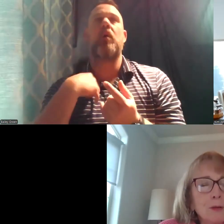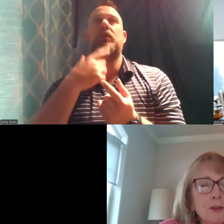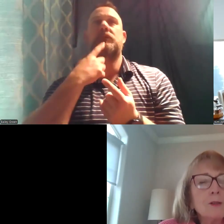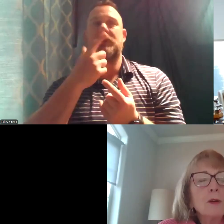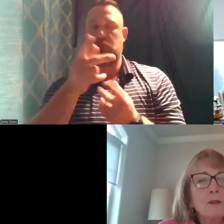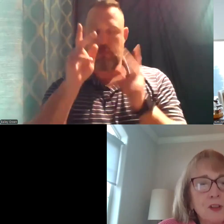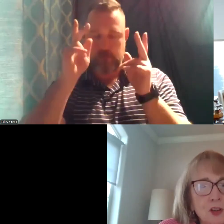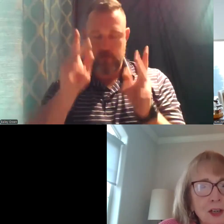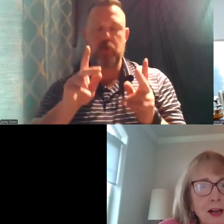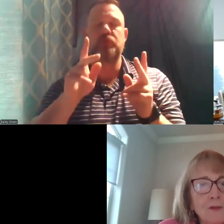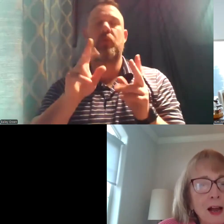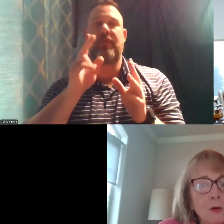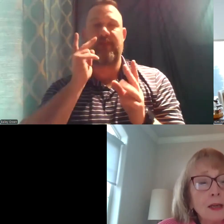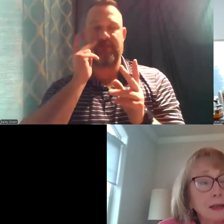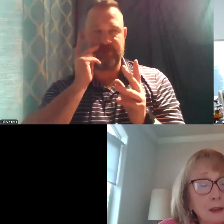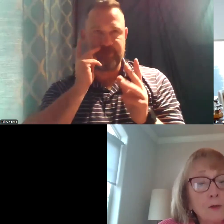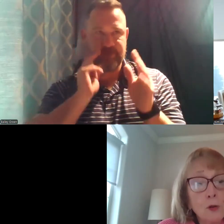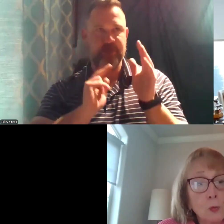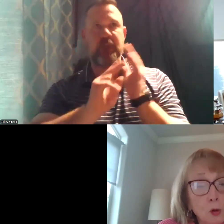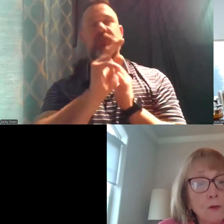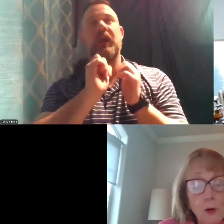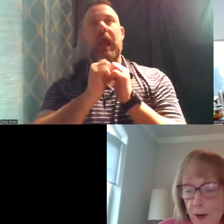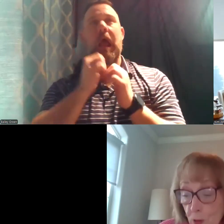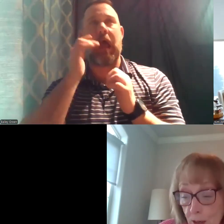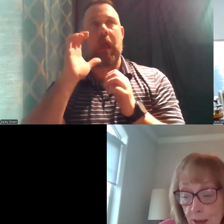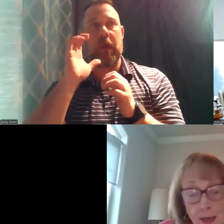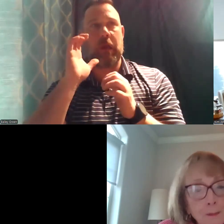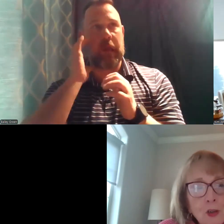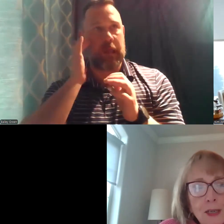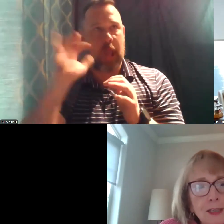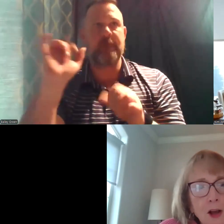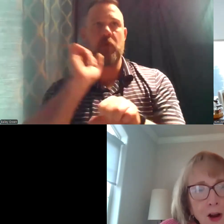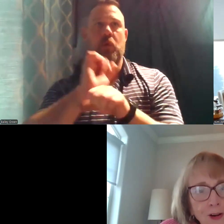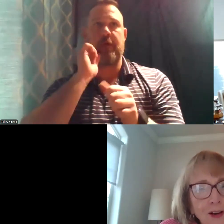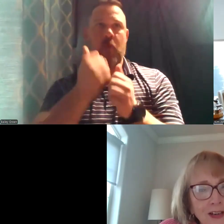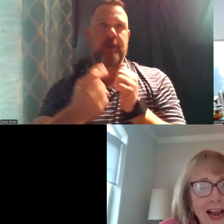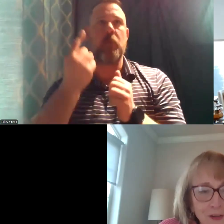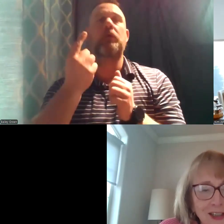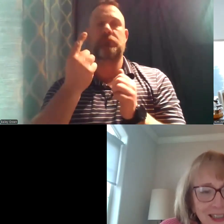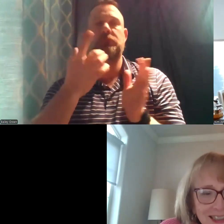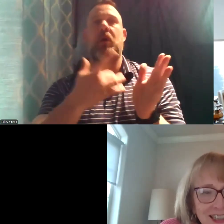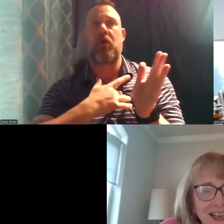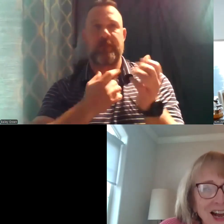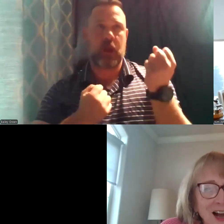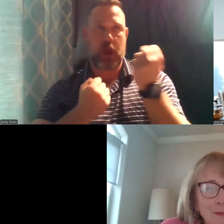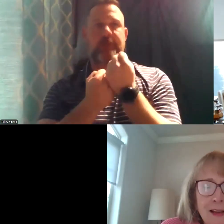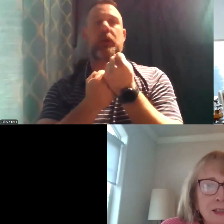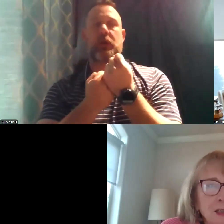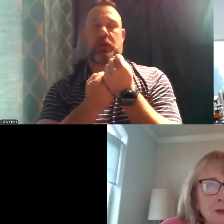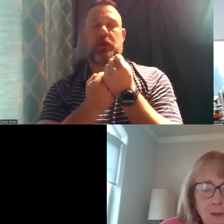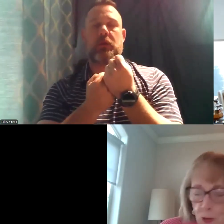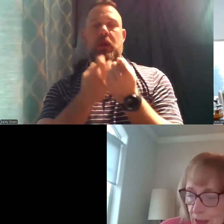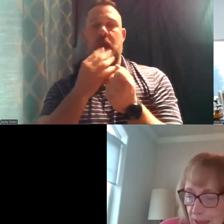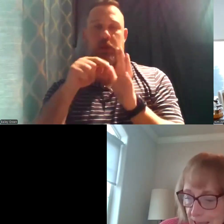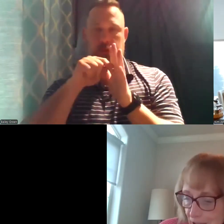is a person with a vision of how can California work for everyone. She has the heart of an advocate and